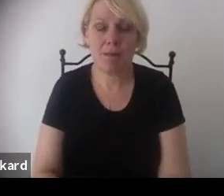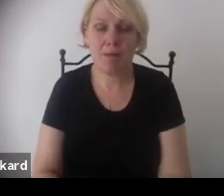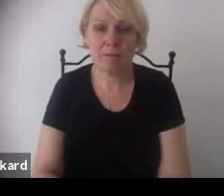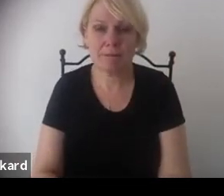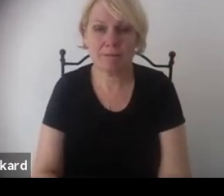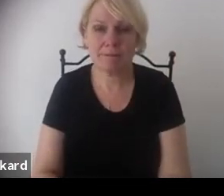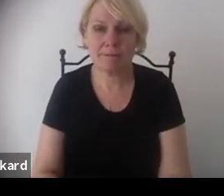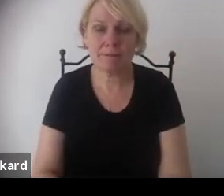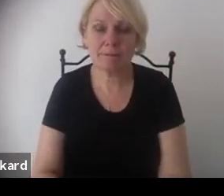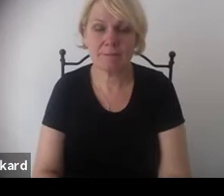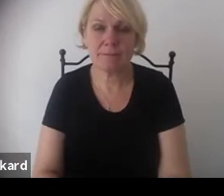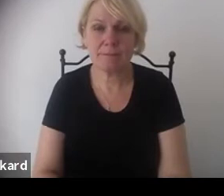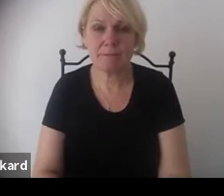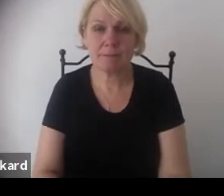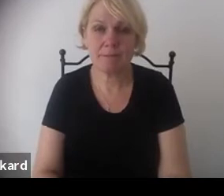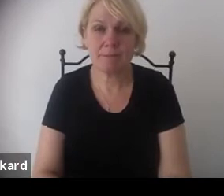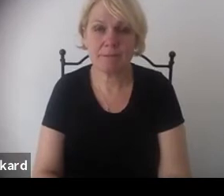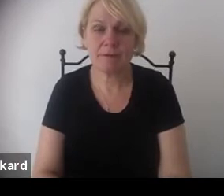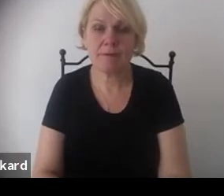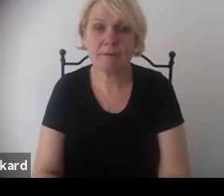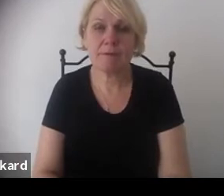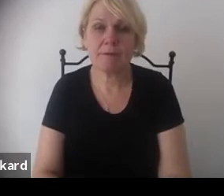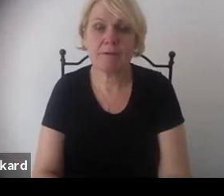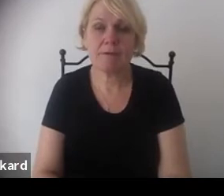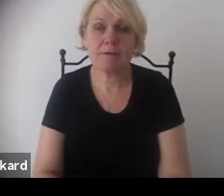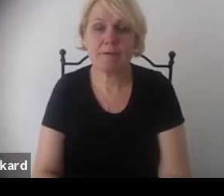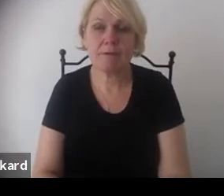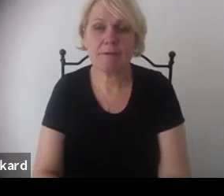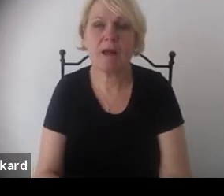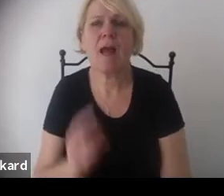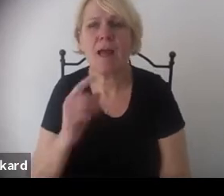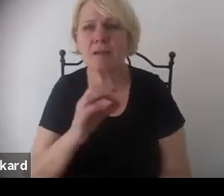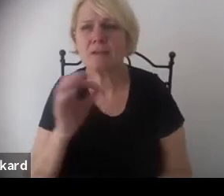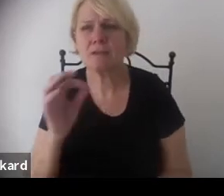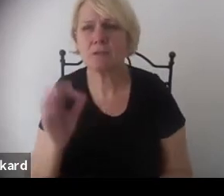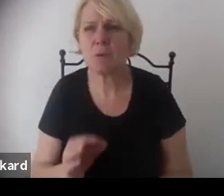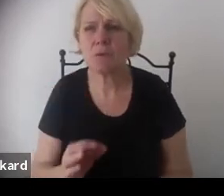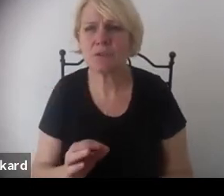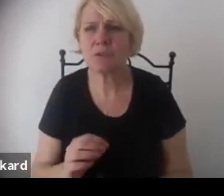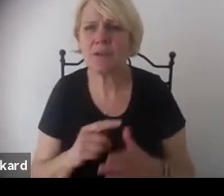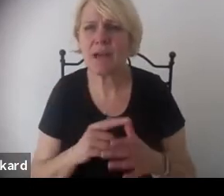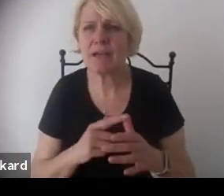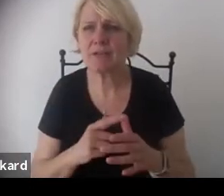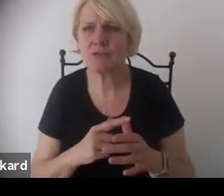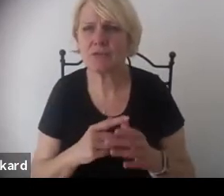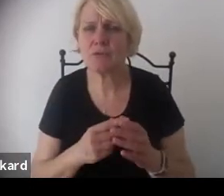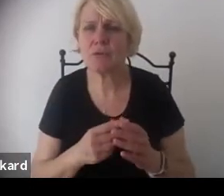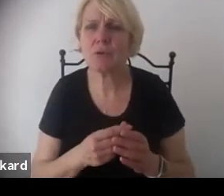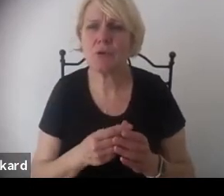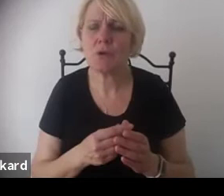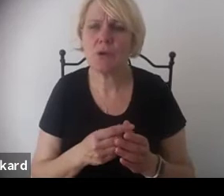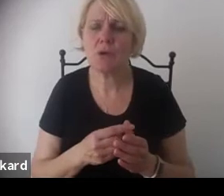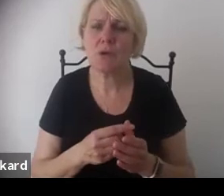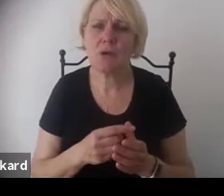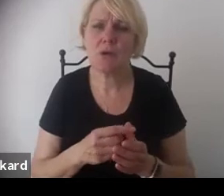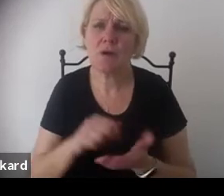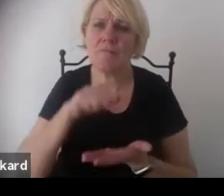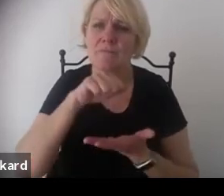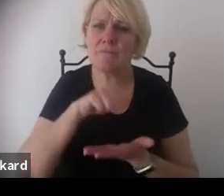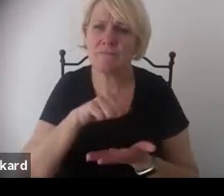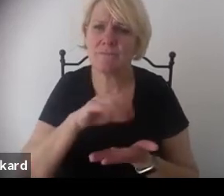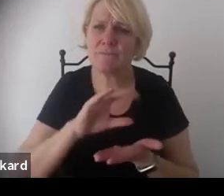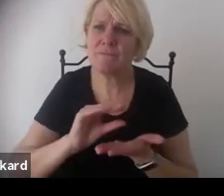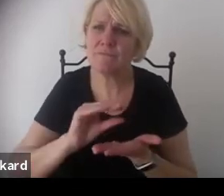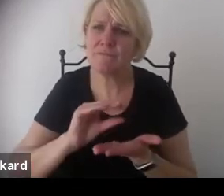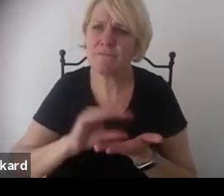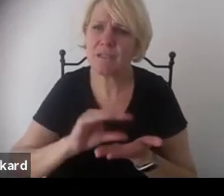There's a question here also, I think, Andrew, this one was for you, but correct me if I'm wrong. It was about funding. It's saying, has mental health